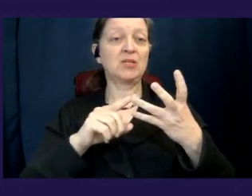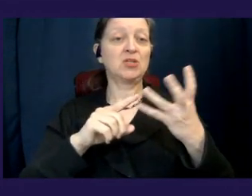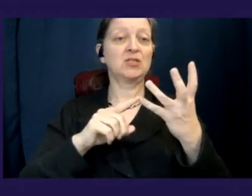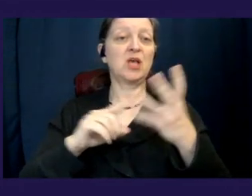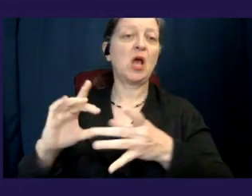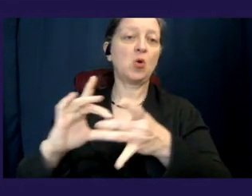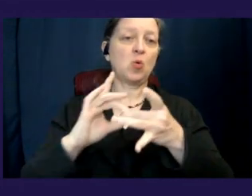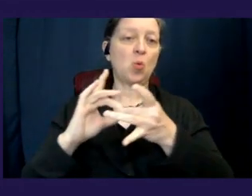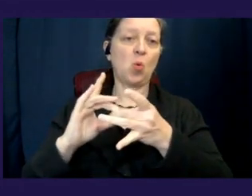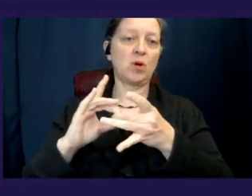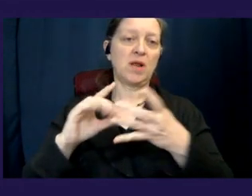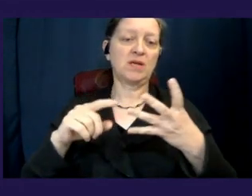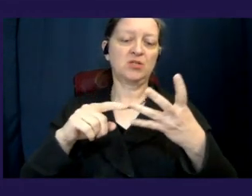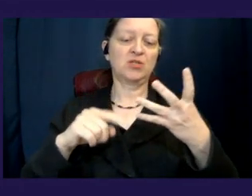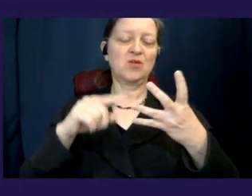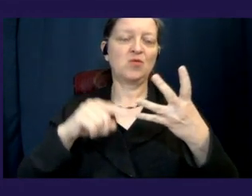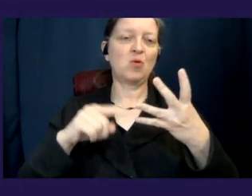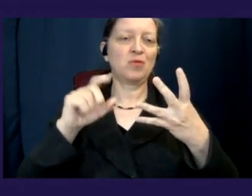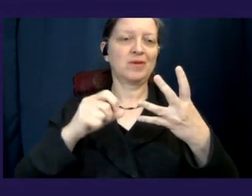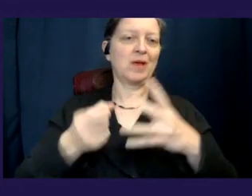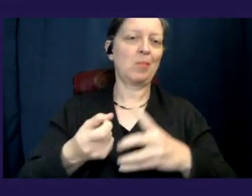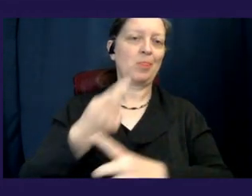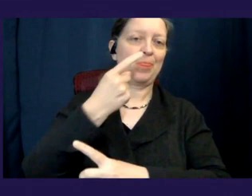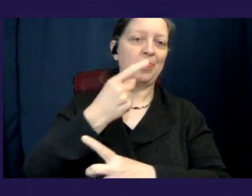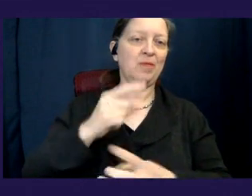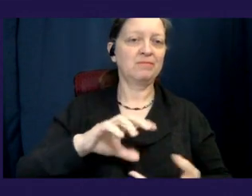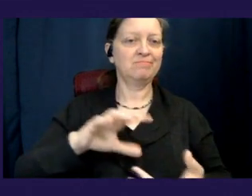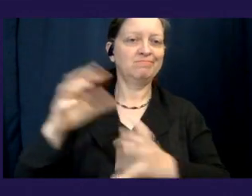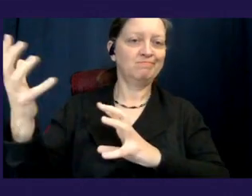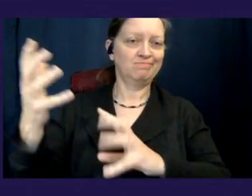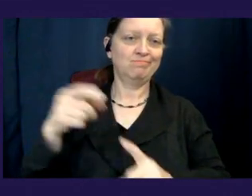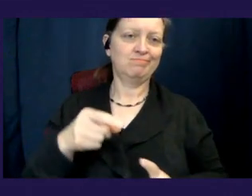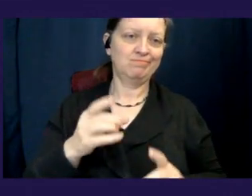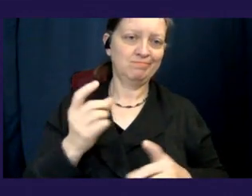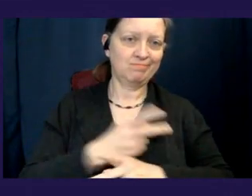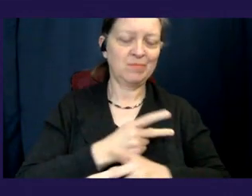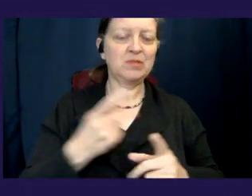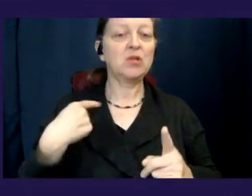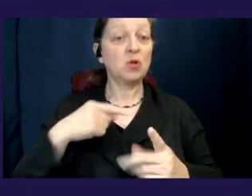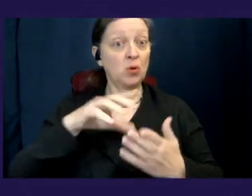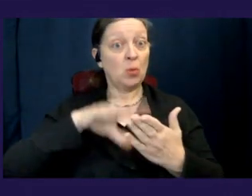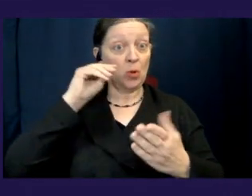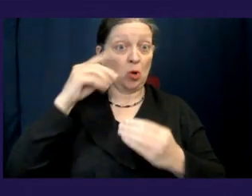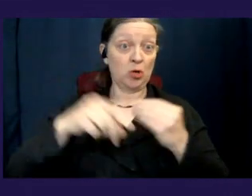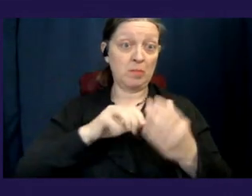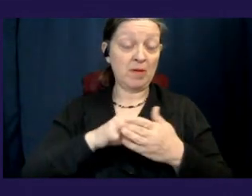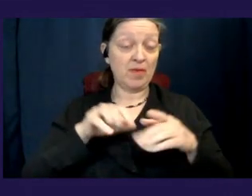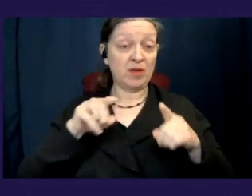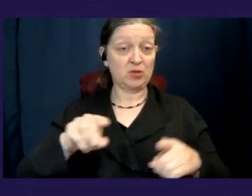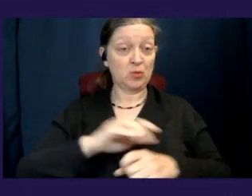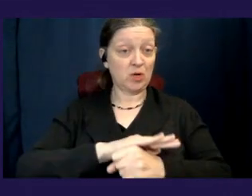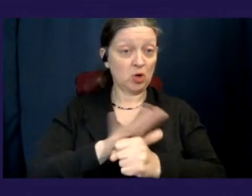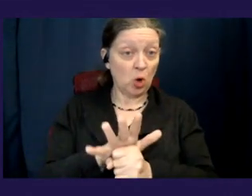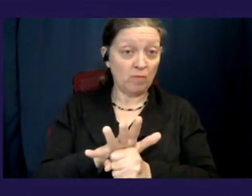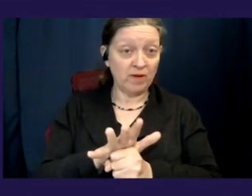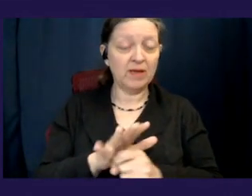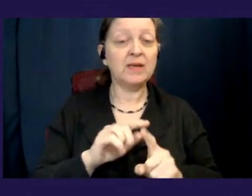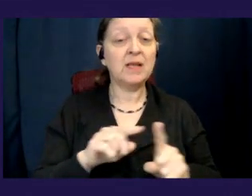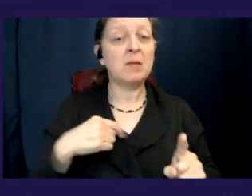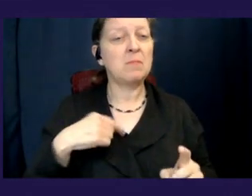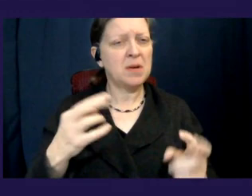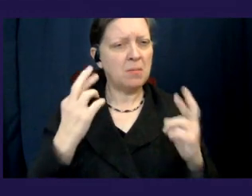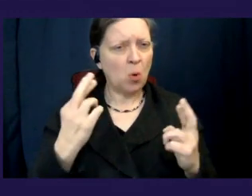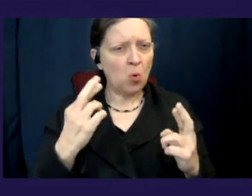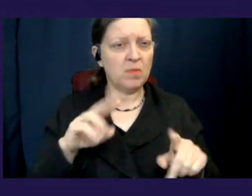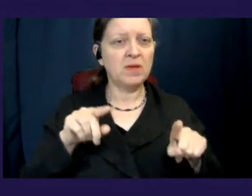can go sideways. And certainly we all learned a lot about this during COVID, but I'm hopeful that in this panel and in your